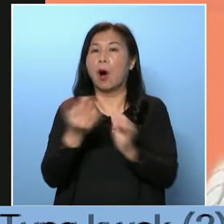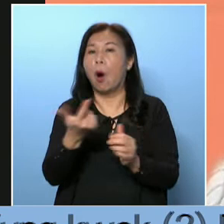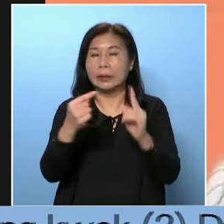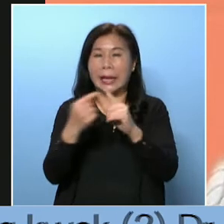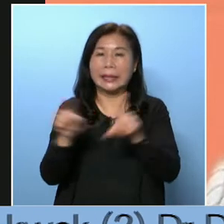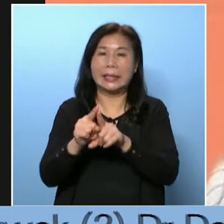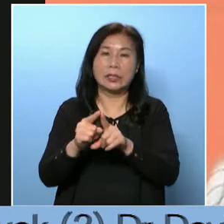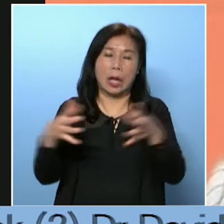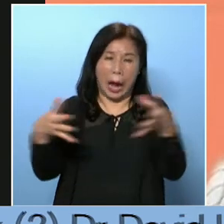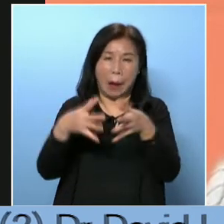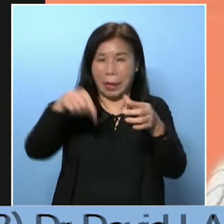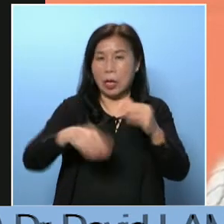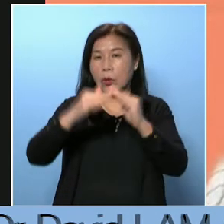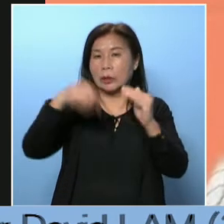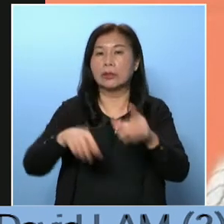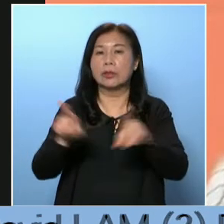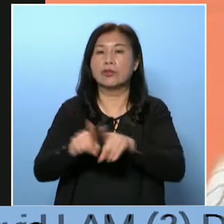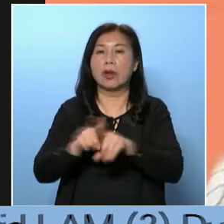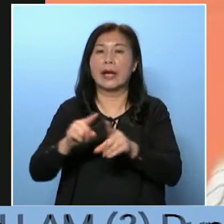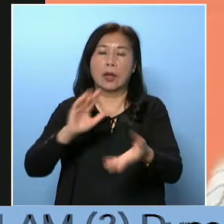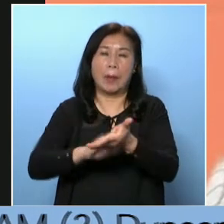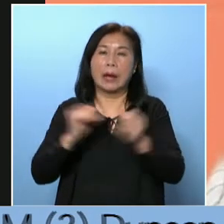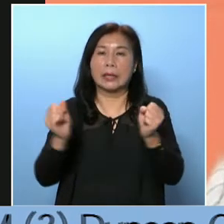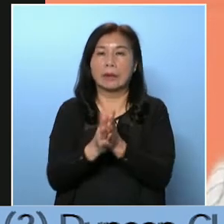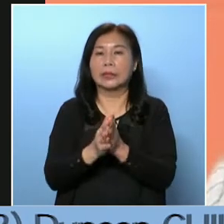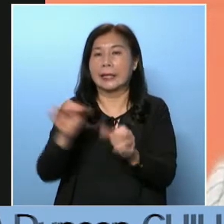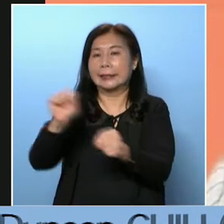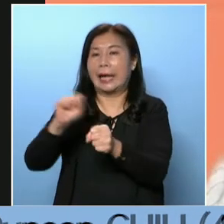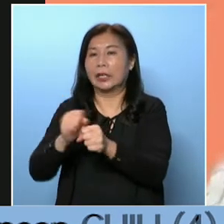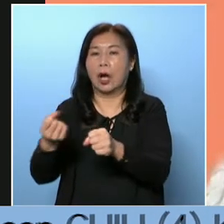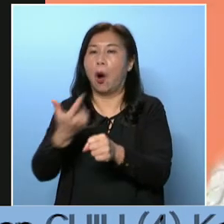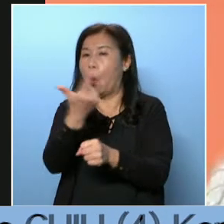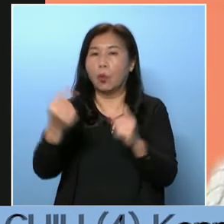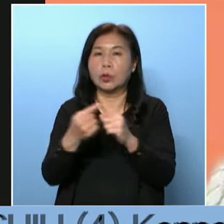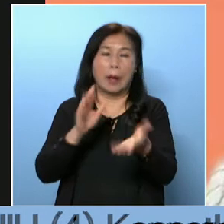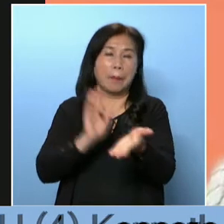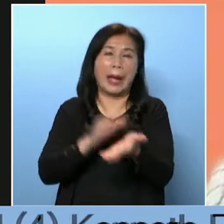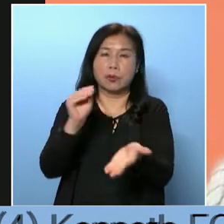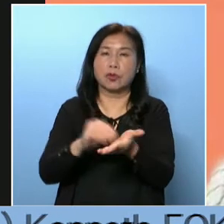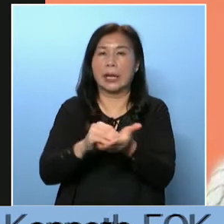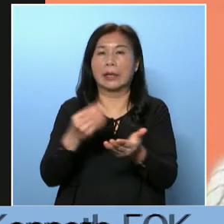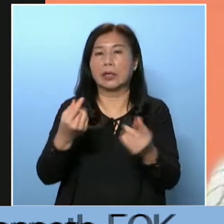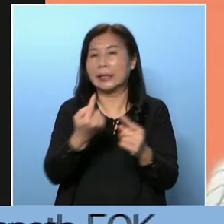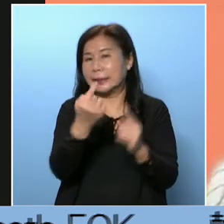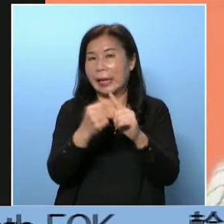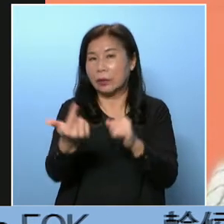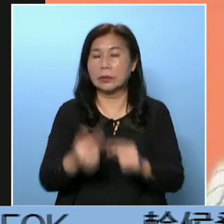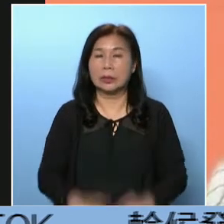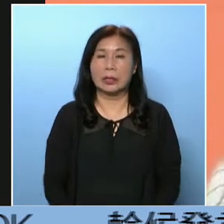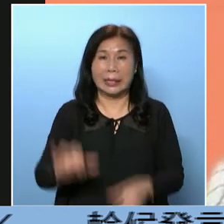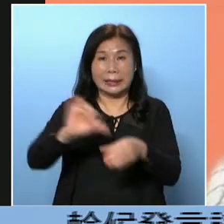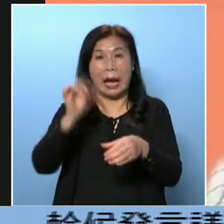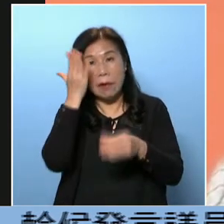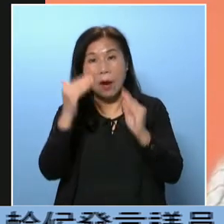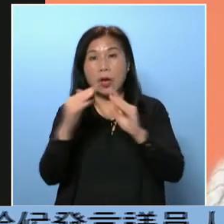many families have to stay with their confirmed family members for a